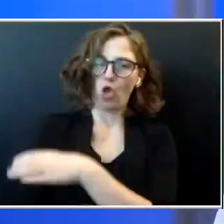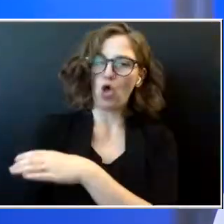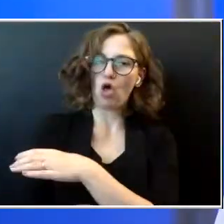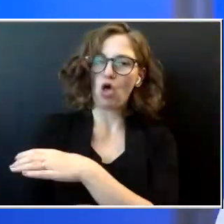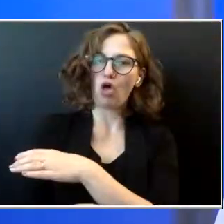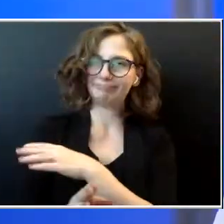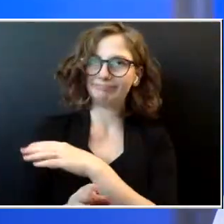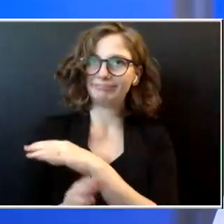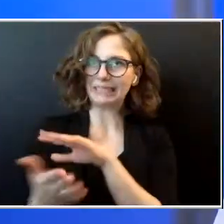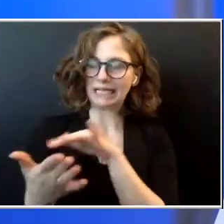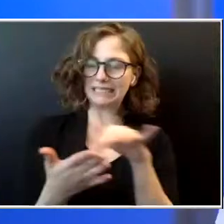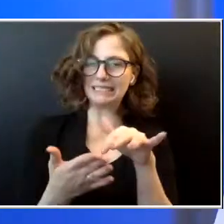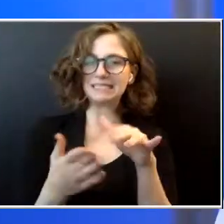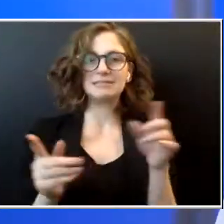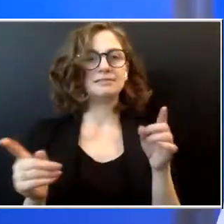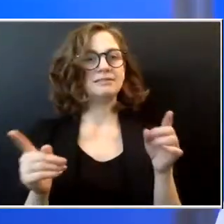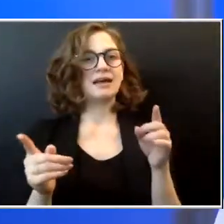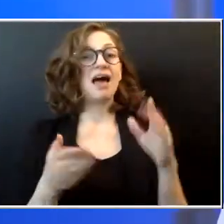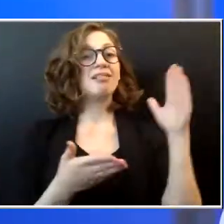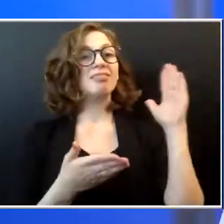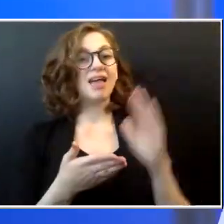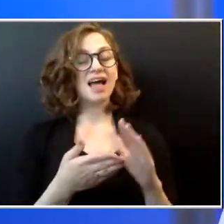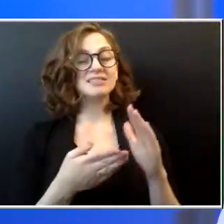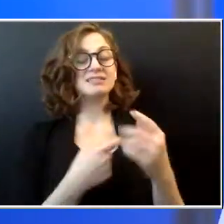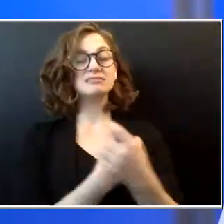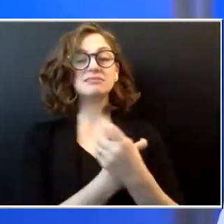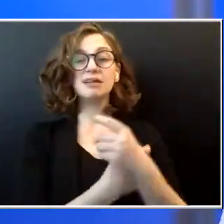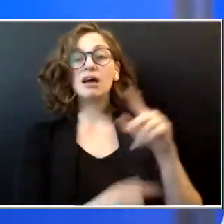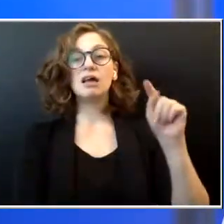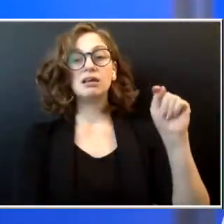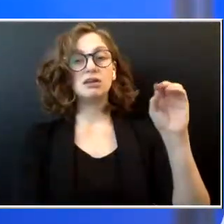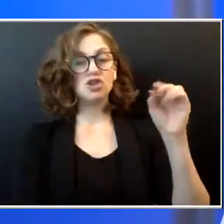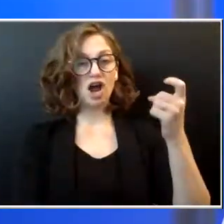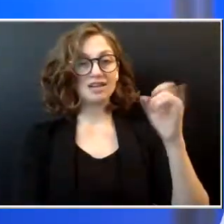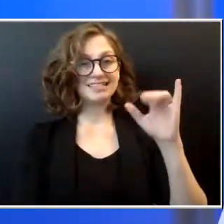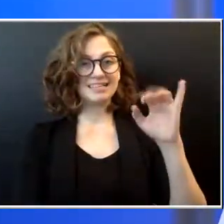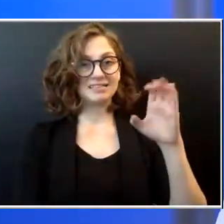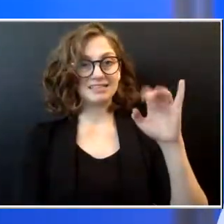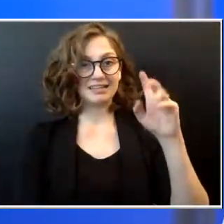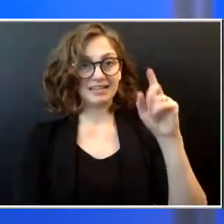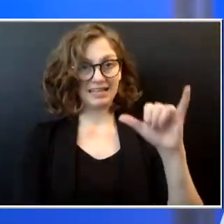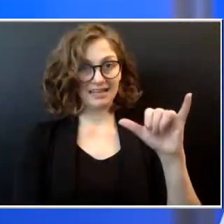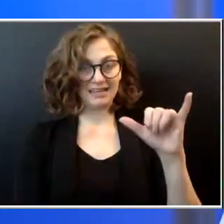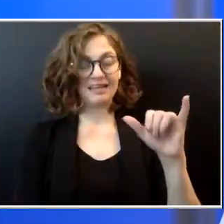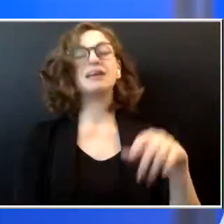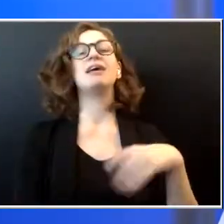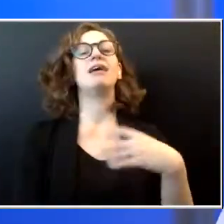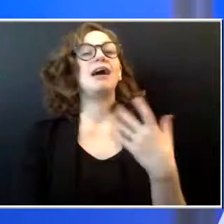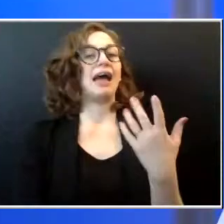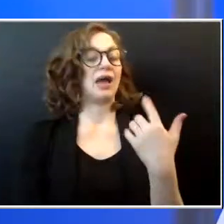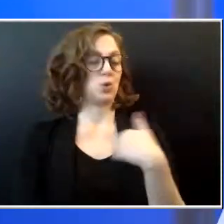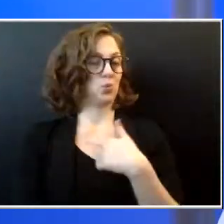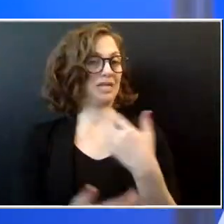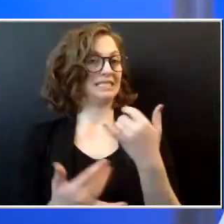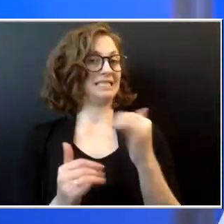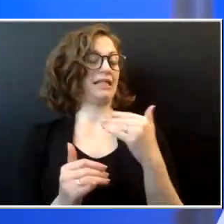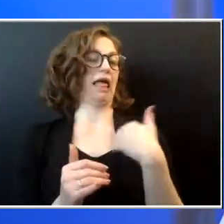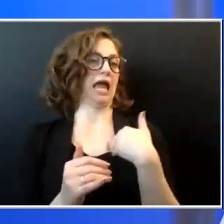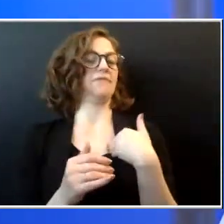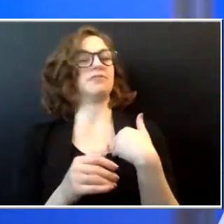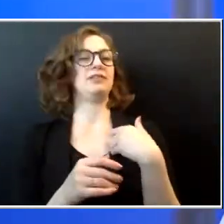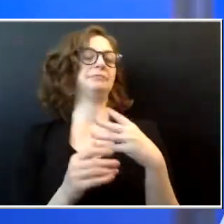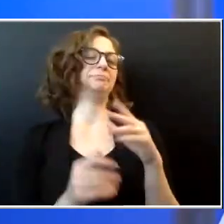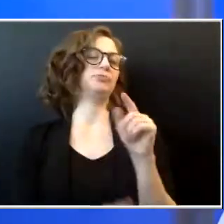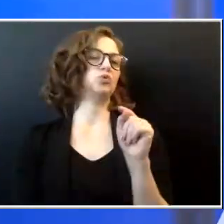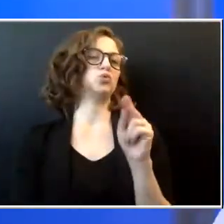there's not as much toxicity, as well as the fact that you still keep that, that tumor cancer control rate, which is exciting. So I think this is something that